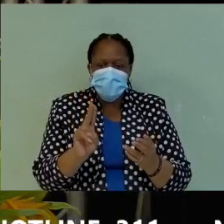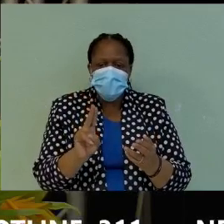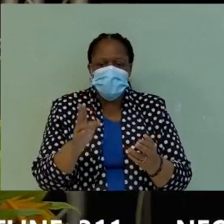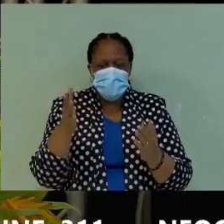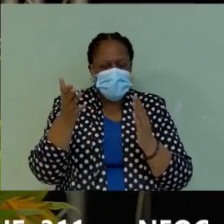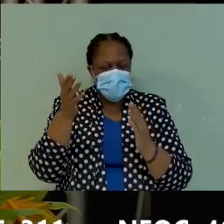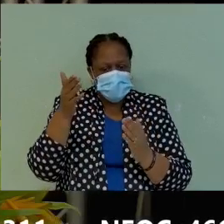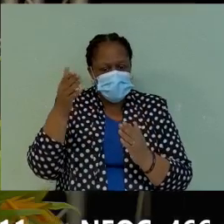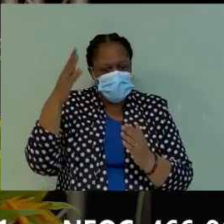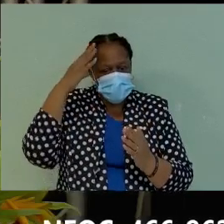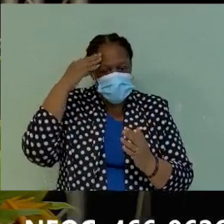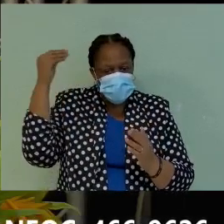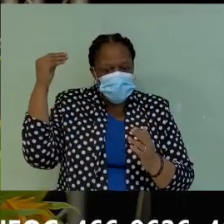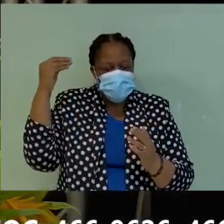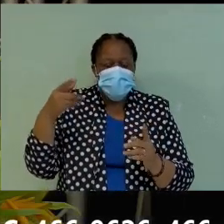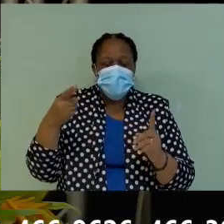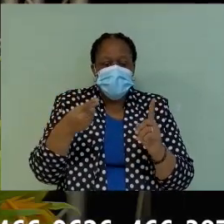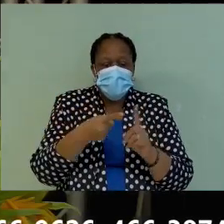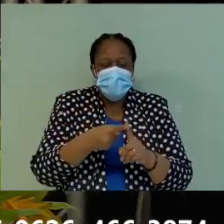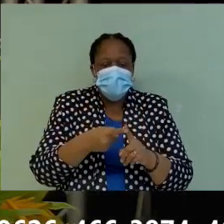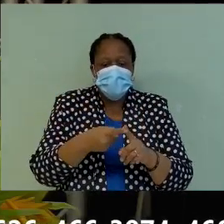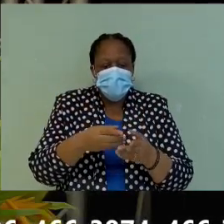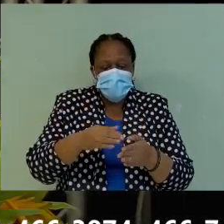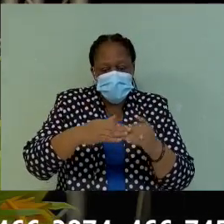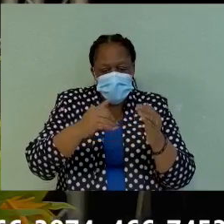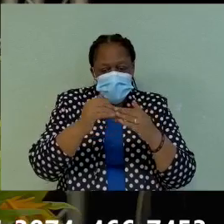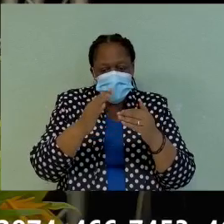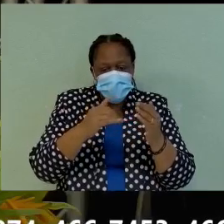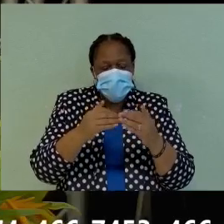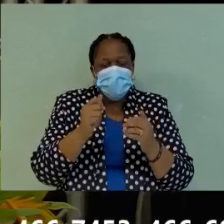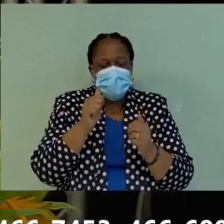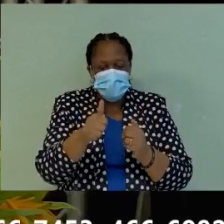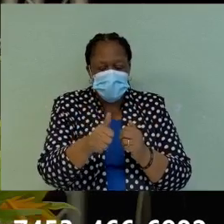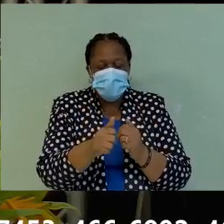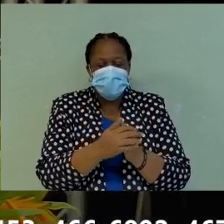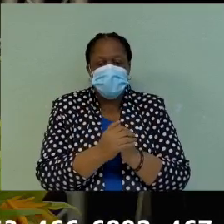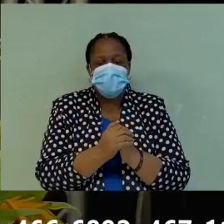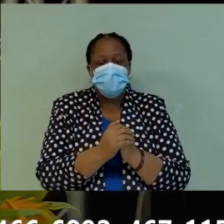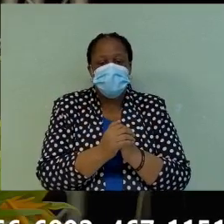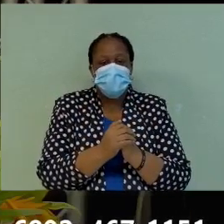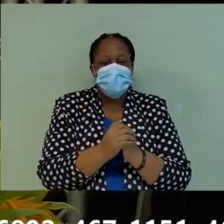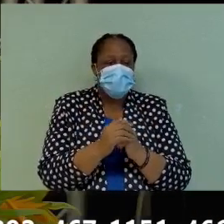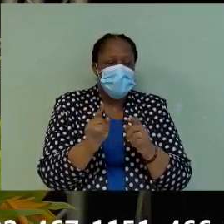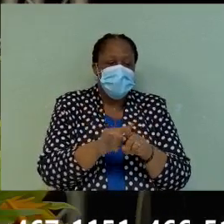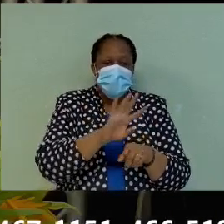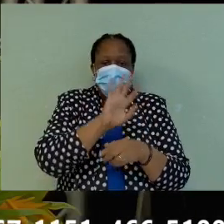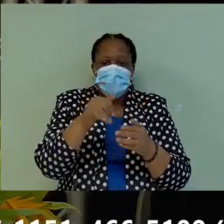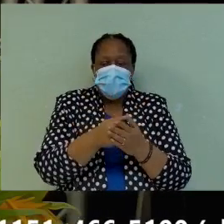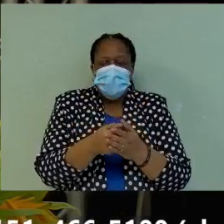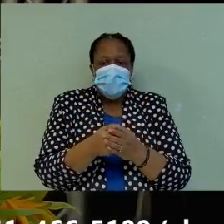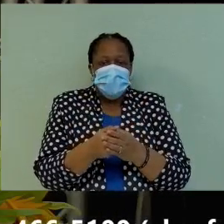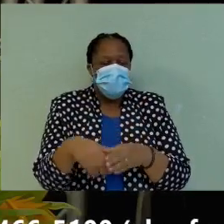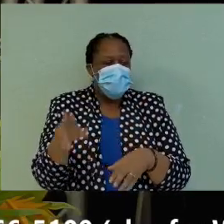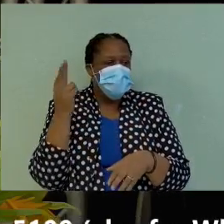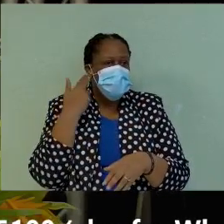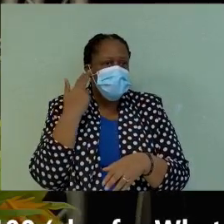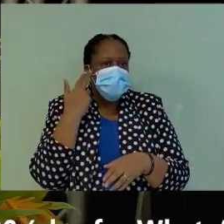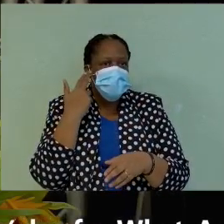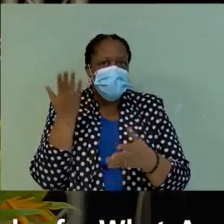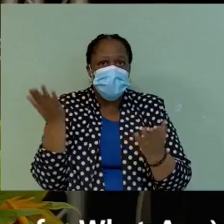better and be our brother's keeper in the time of need. Like most of you, I heard about the outbreak